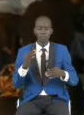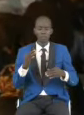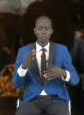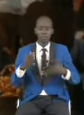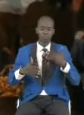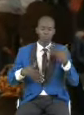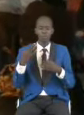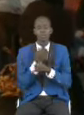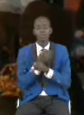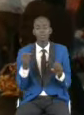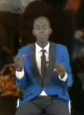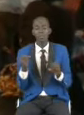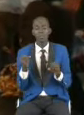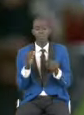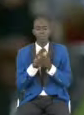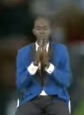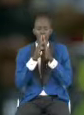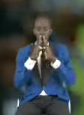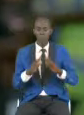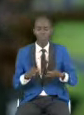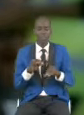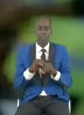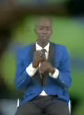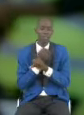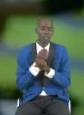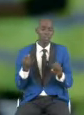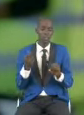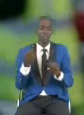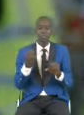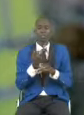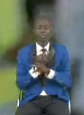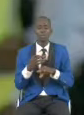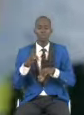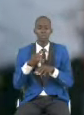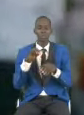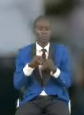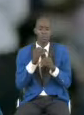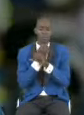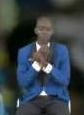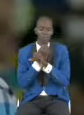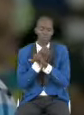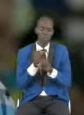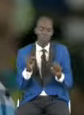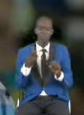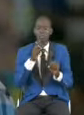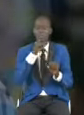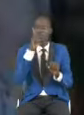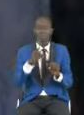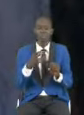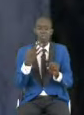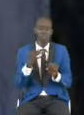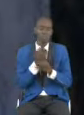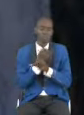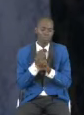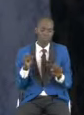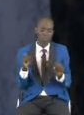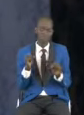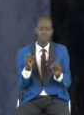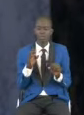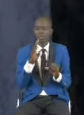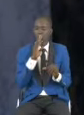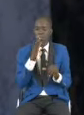the peace in salvation, the freedom in salvation, the assurance of salvation be